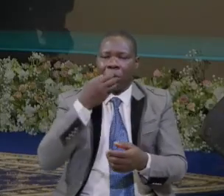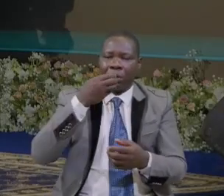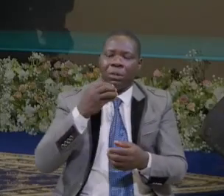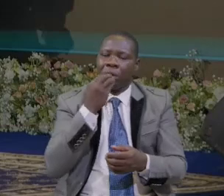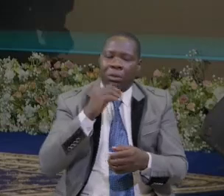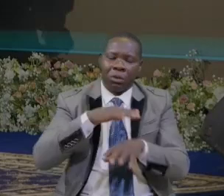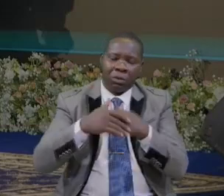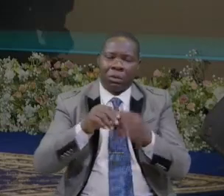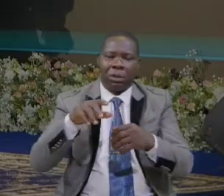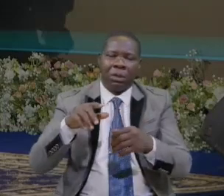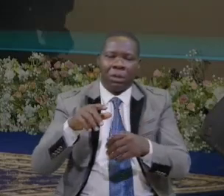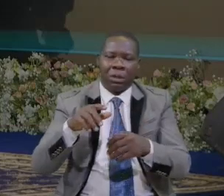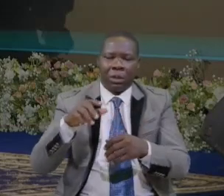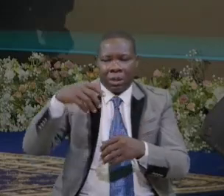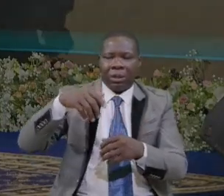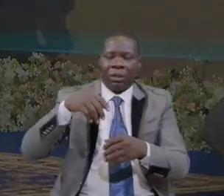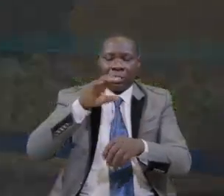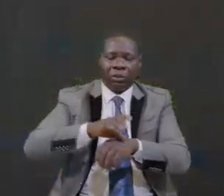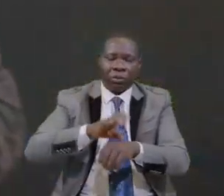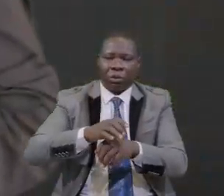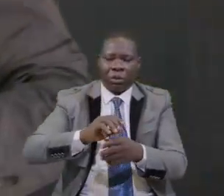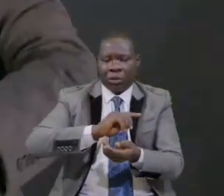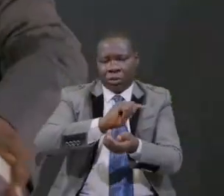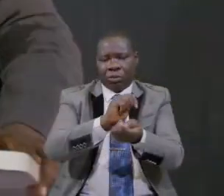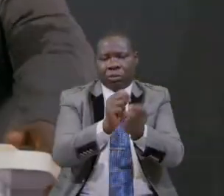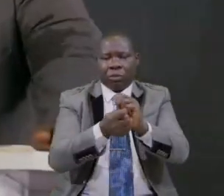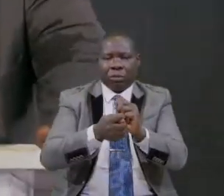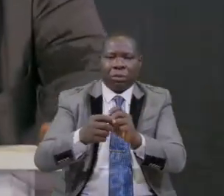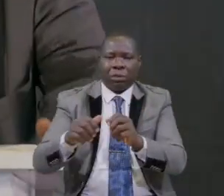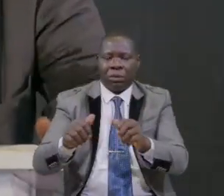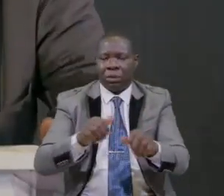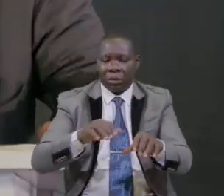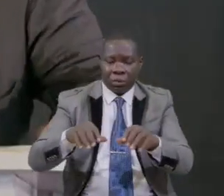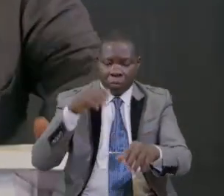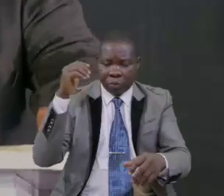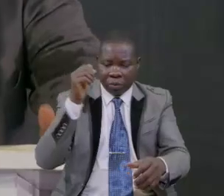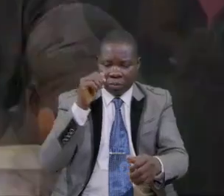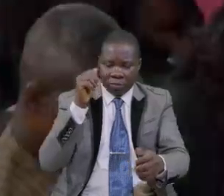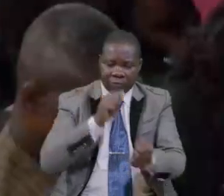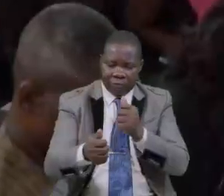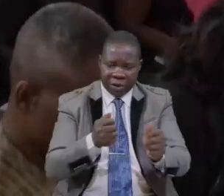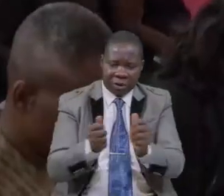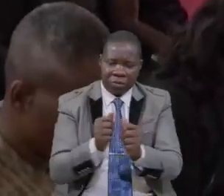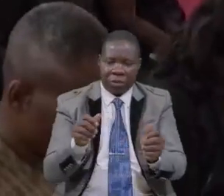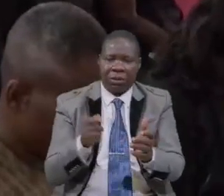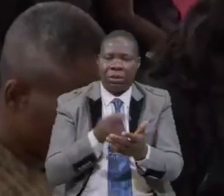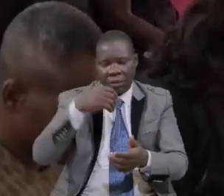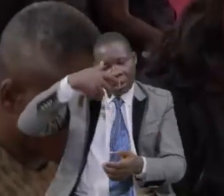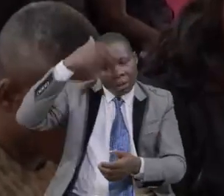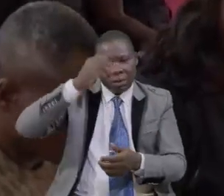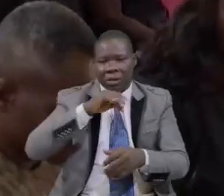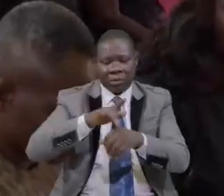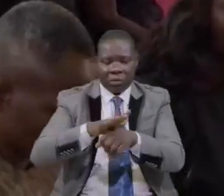lion. The mosquitoes will take care of themselves. And so we think of this